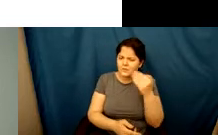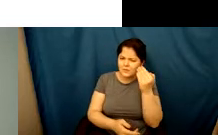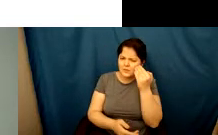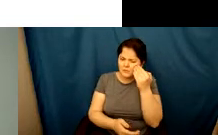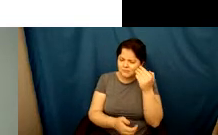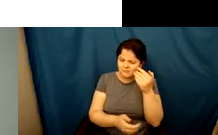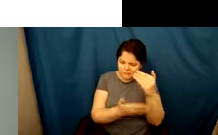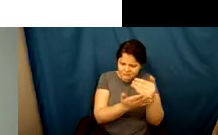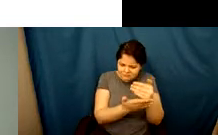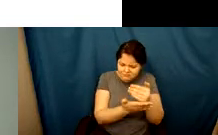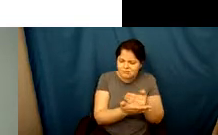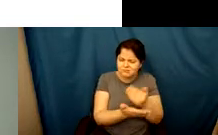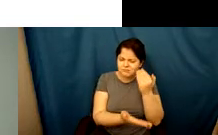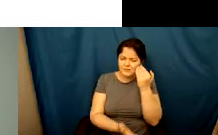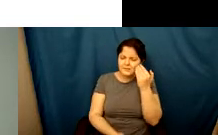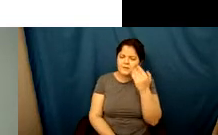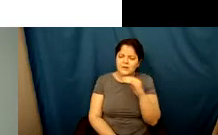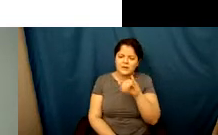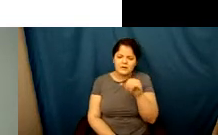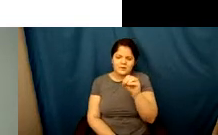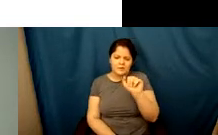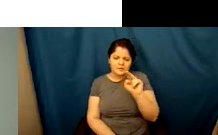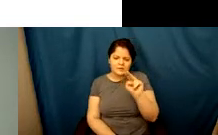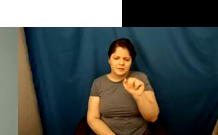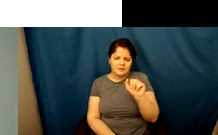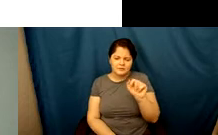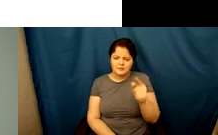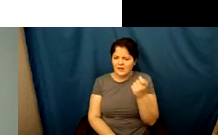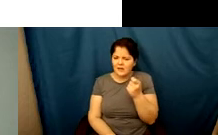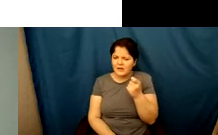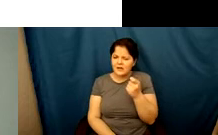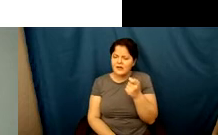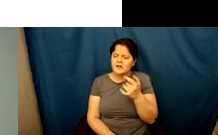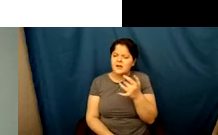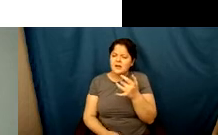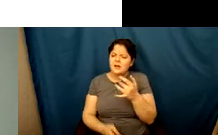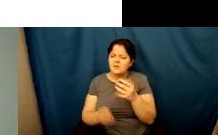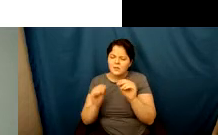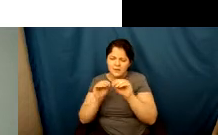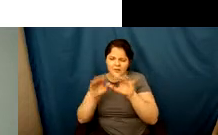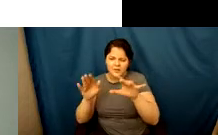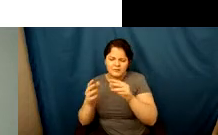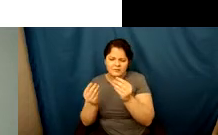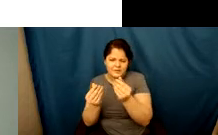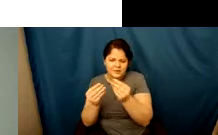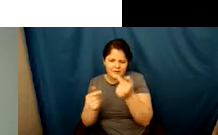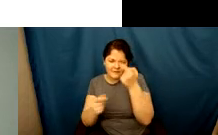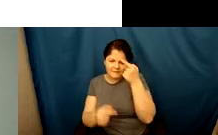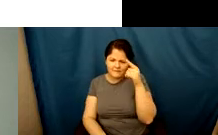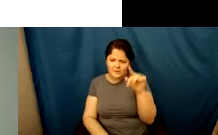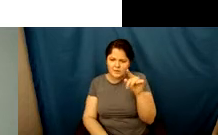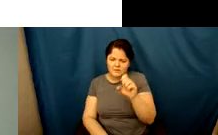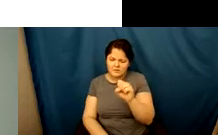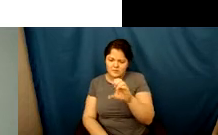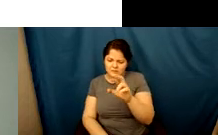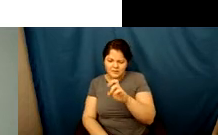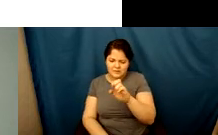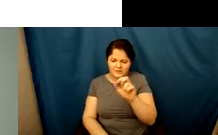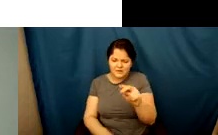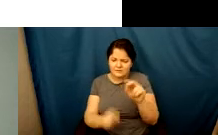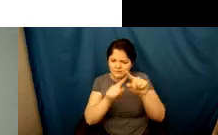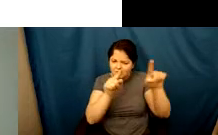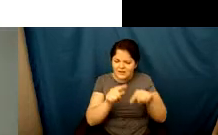Dave. And Joanna asks, are the translucent materials for screens and canopy being used for other stations